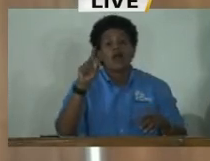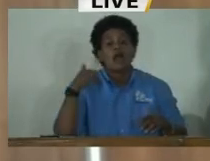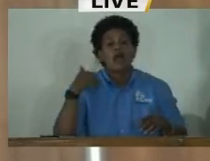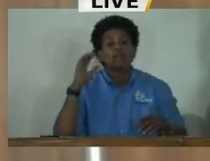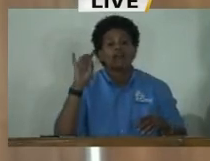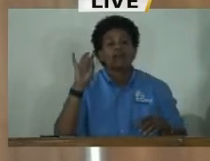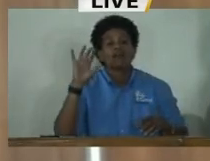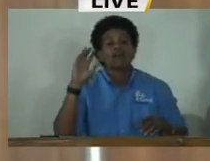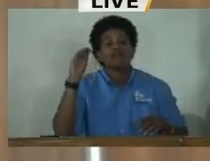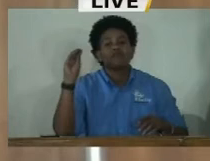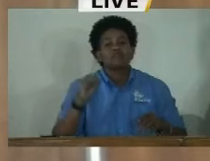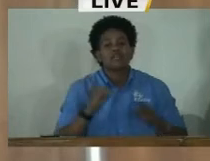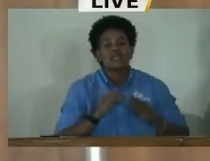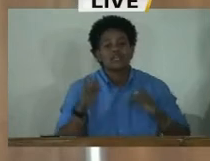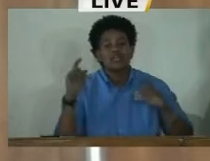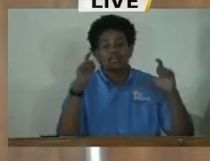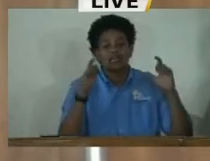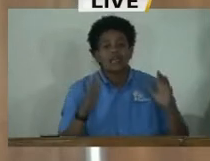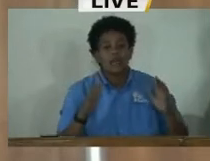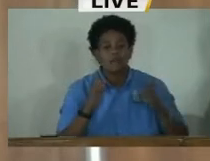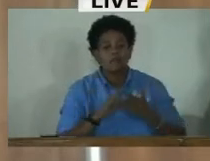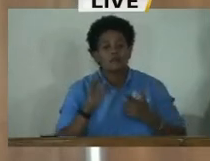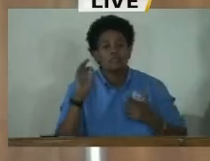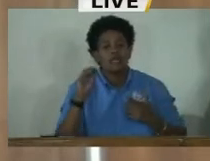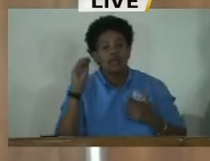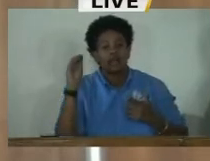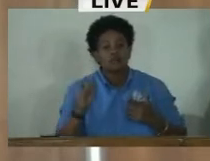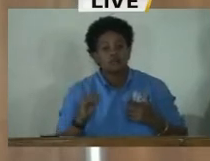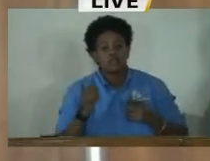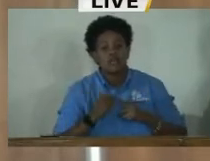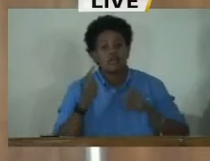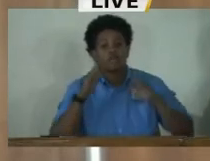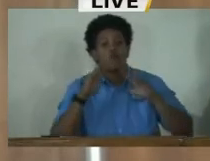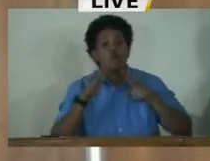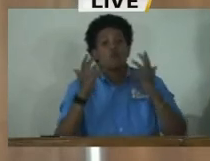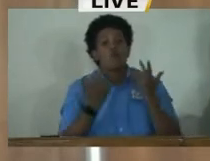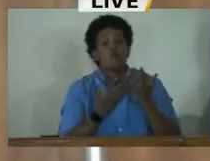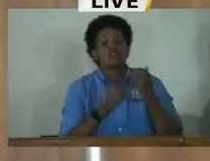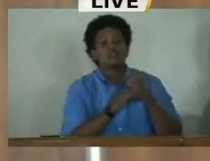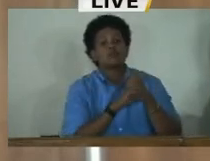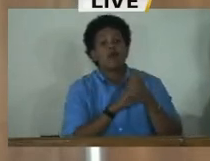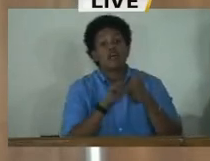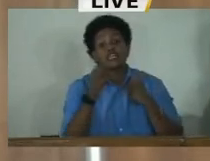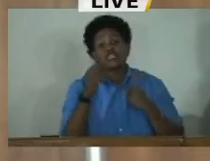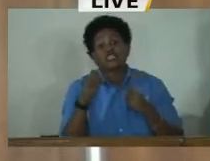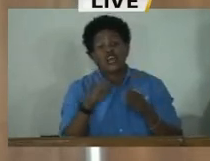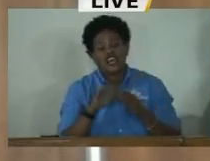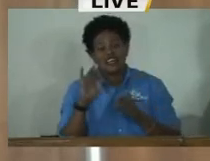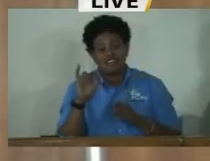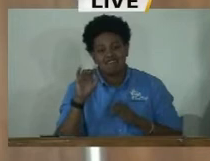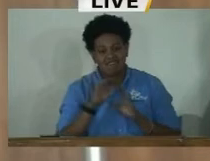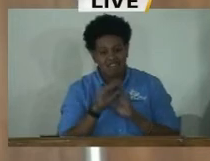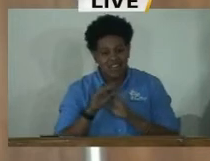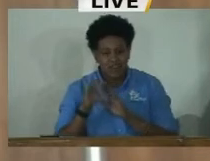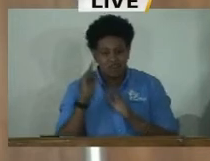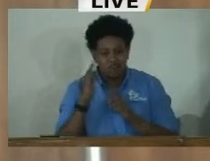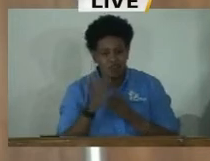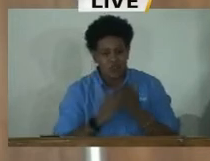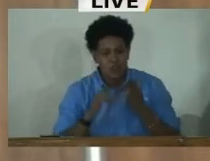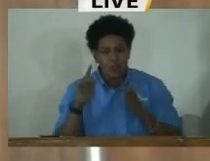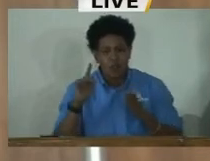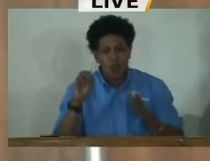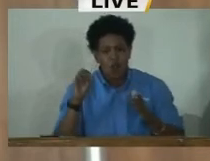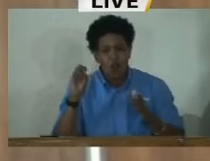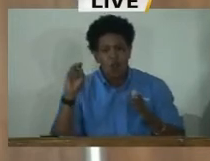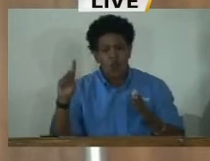of share in cameras and 90% of the world's market share in film. For some, a